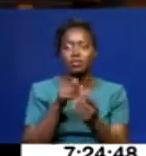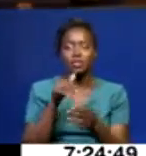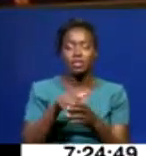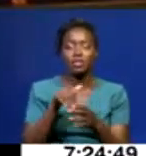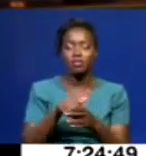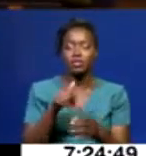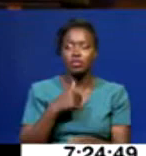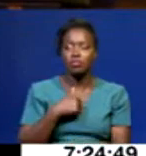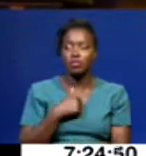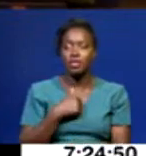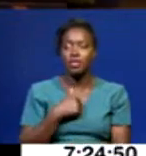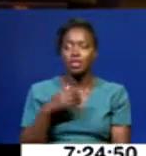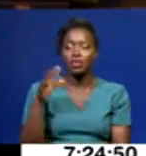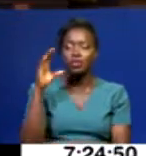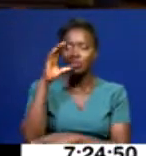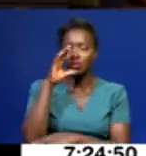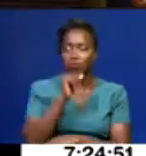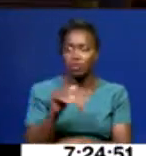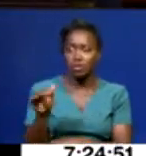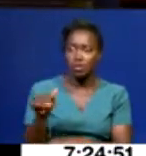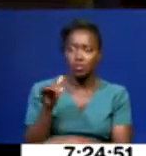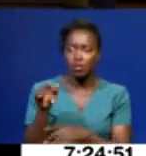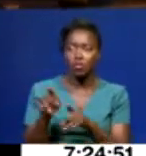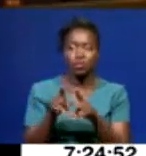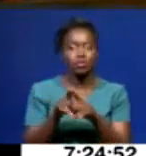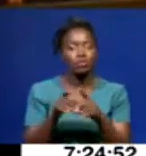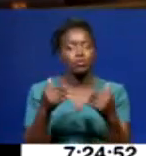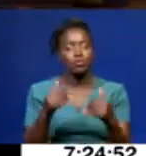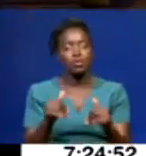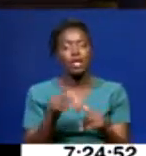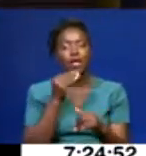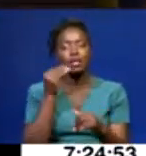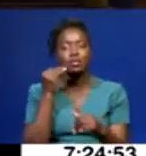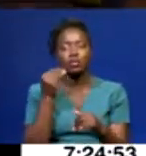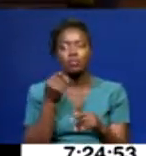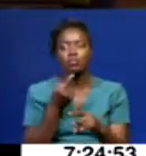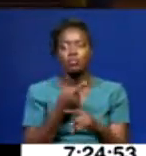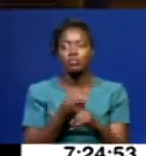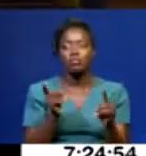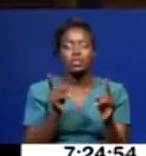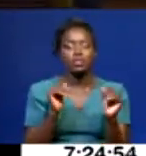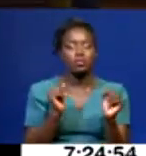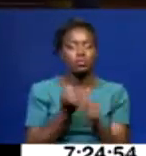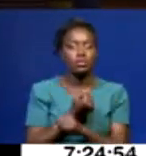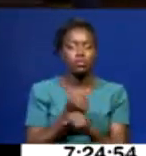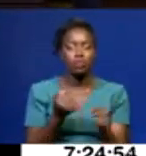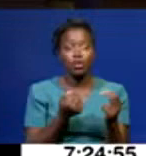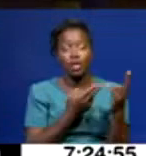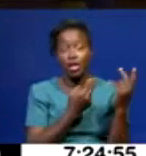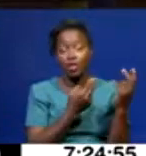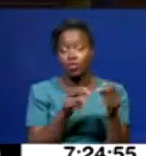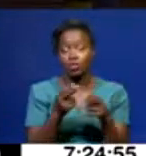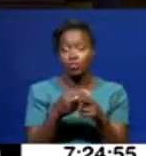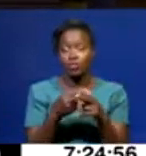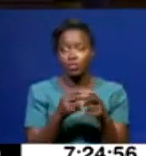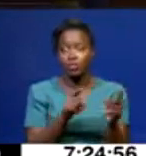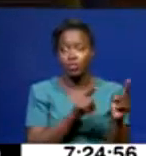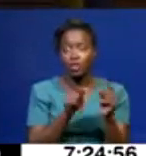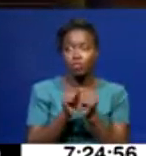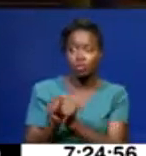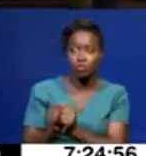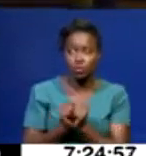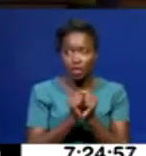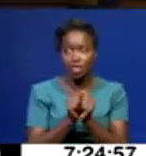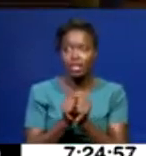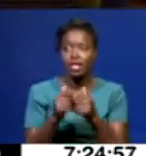we miss them because we want also to play at home. But it was in this period not possible. I hope soon we can come together and